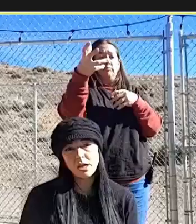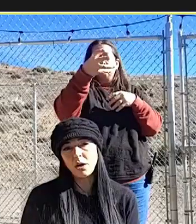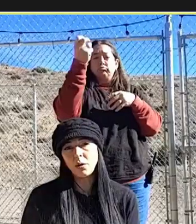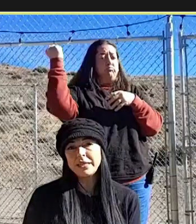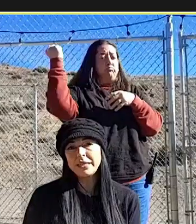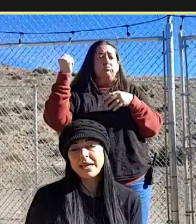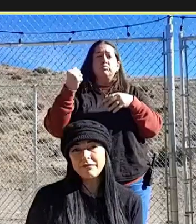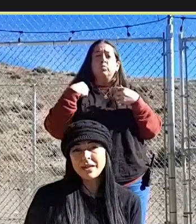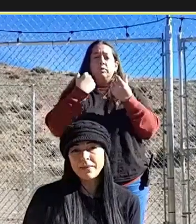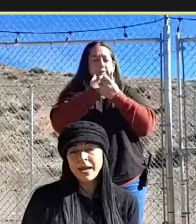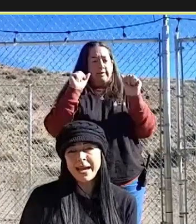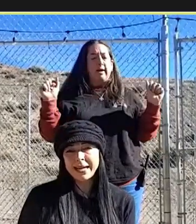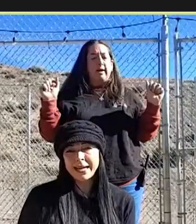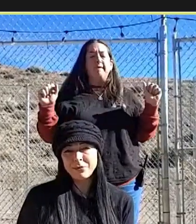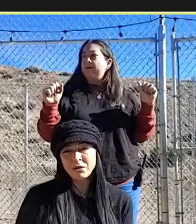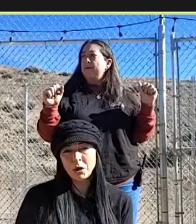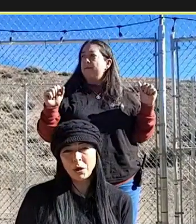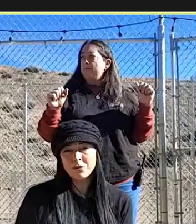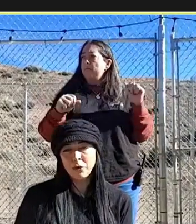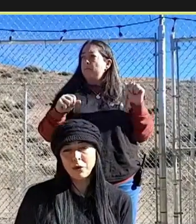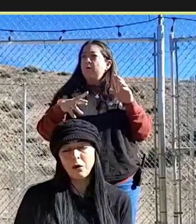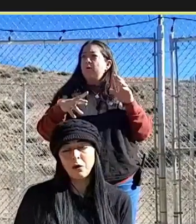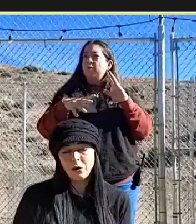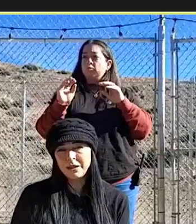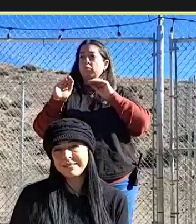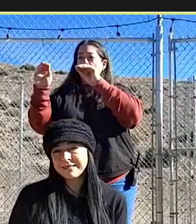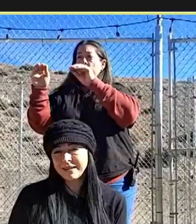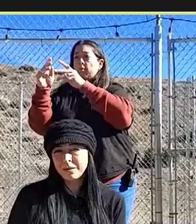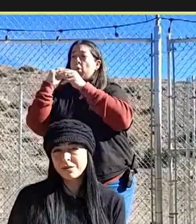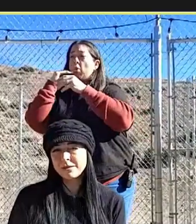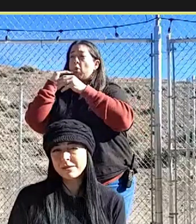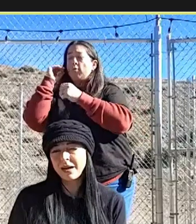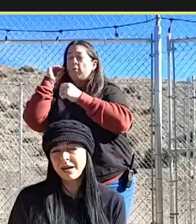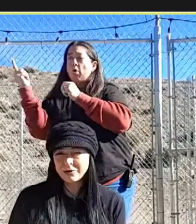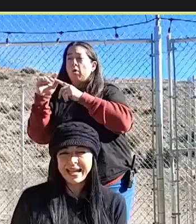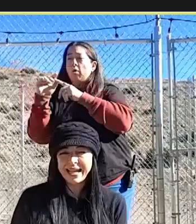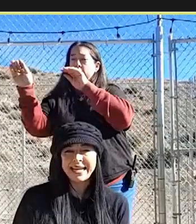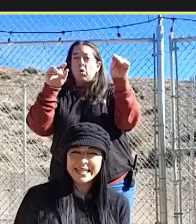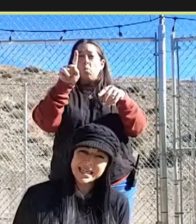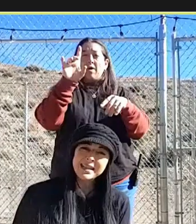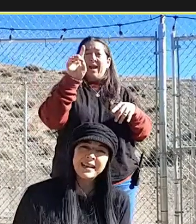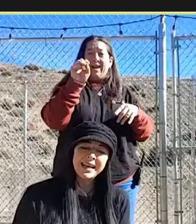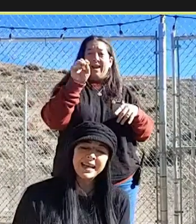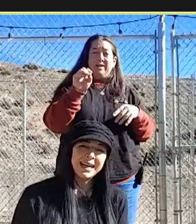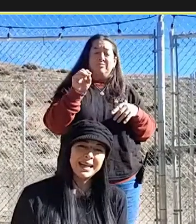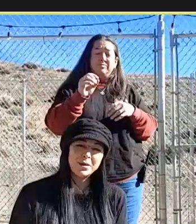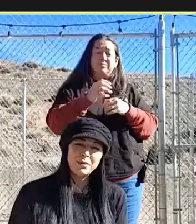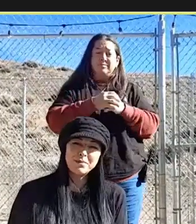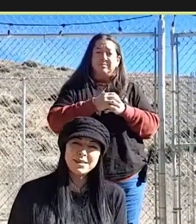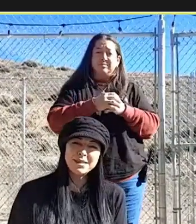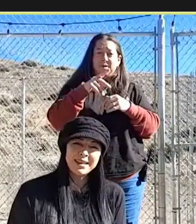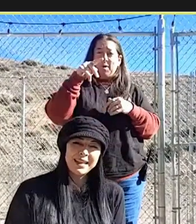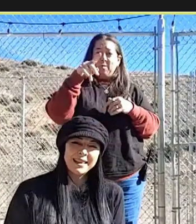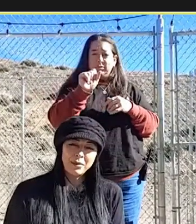take all the puppies away. So we saved them and we found homes for almost